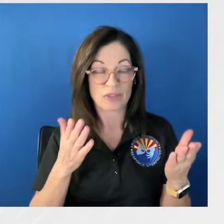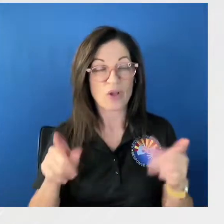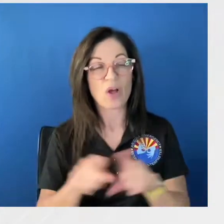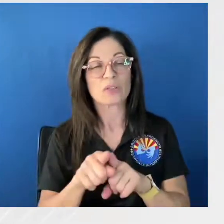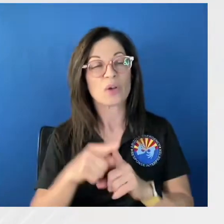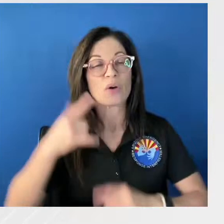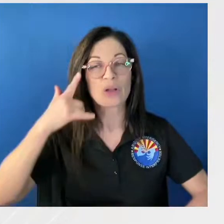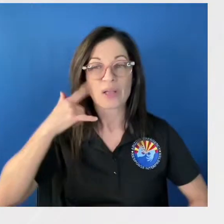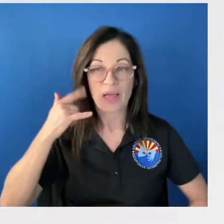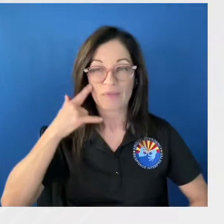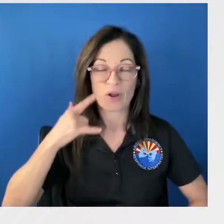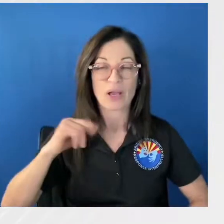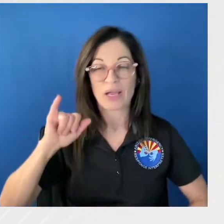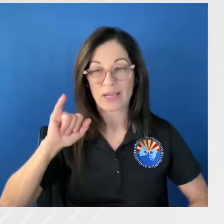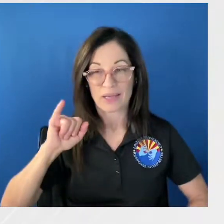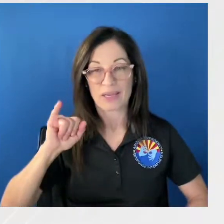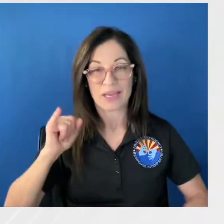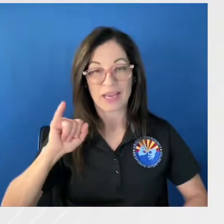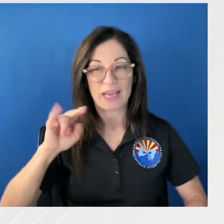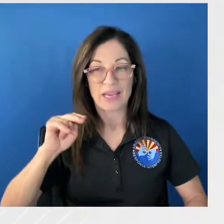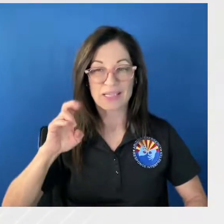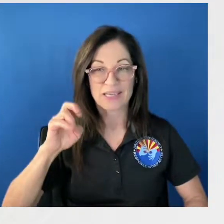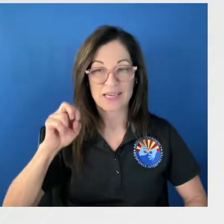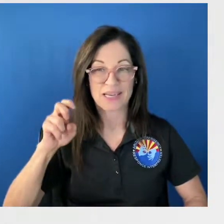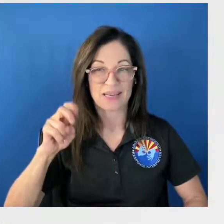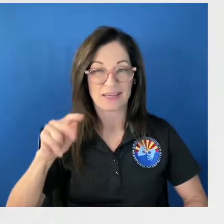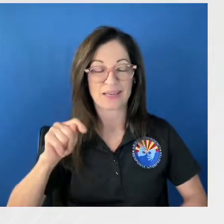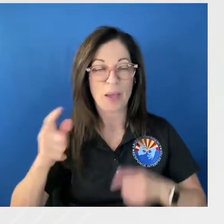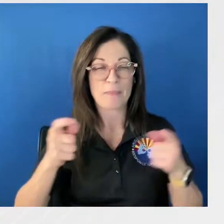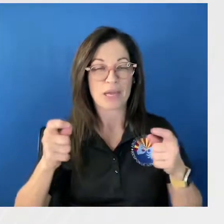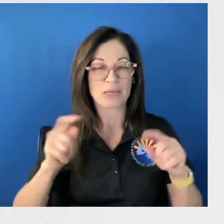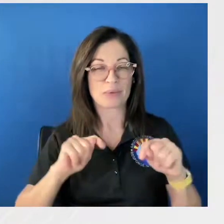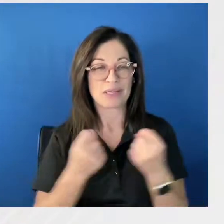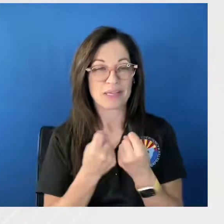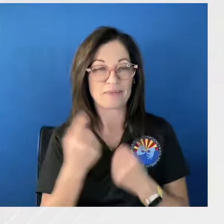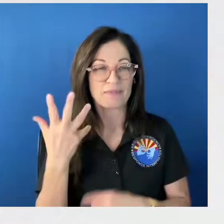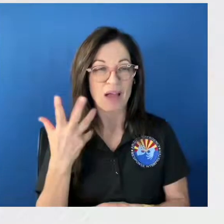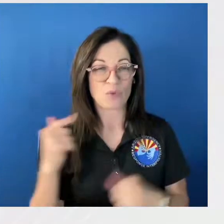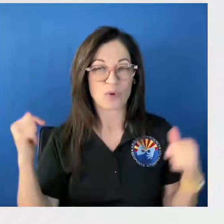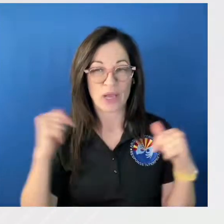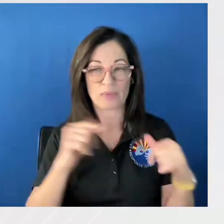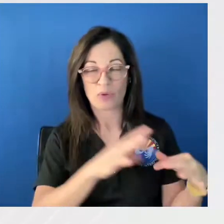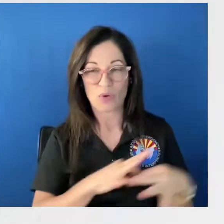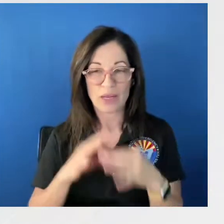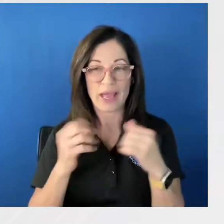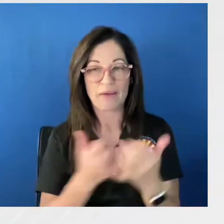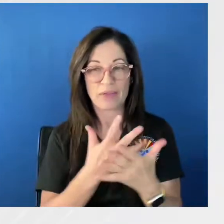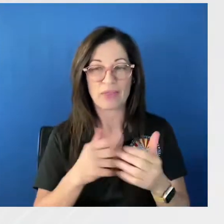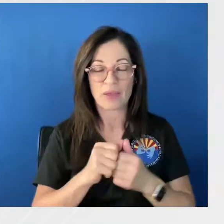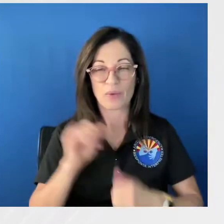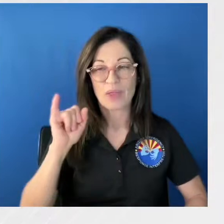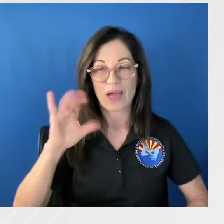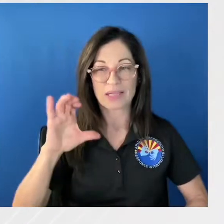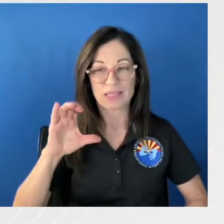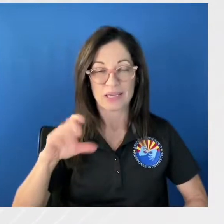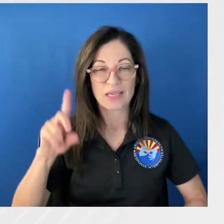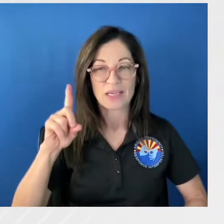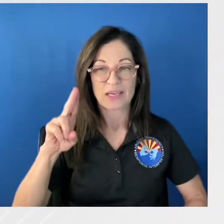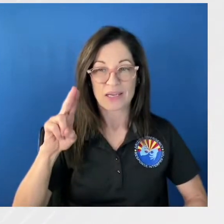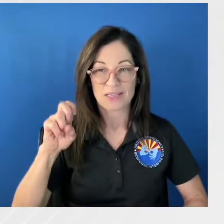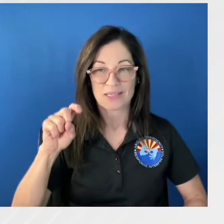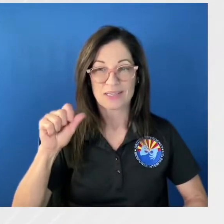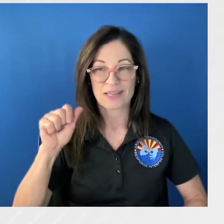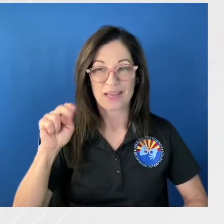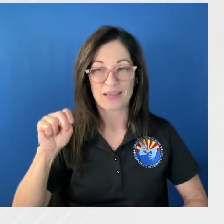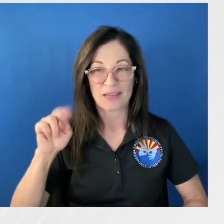California Incident Management Team 5, who came and organized all this with IC Dustin Mueller, which is